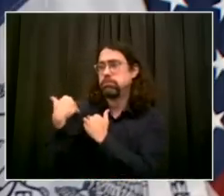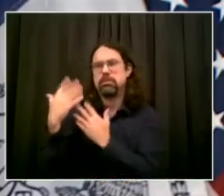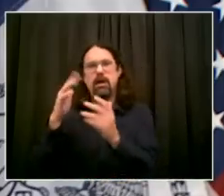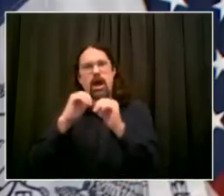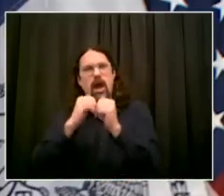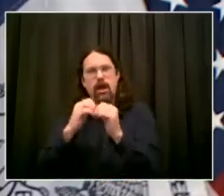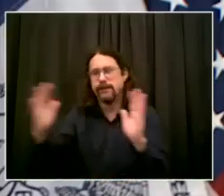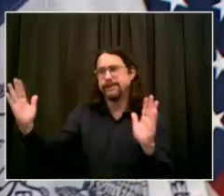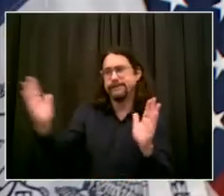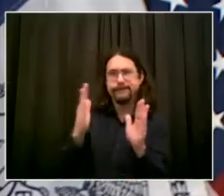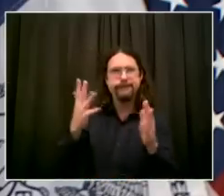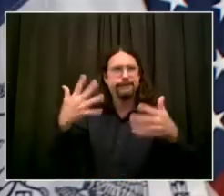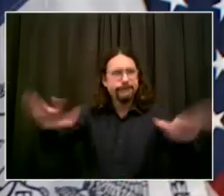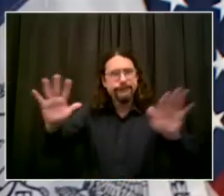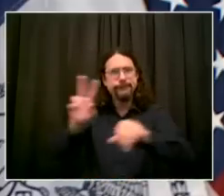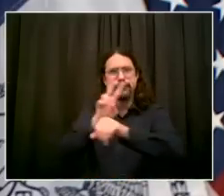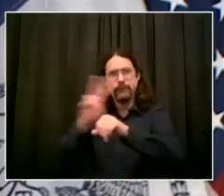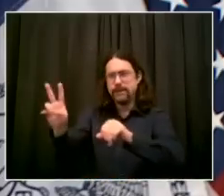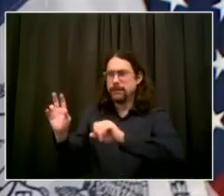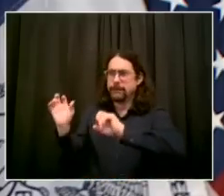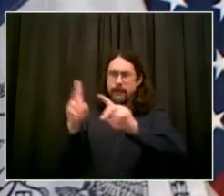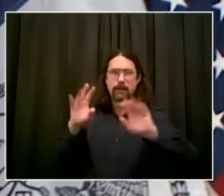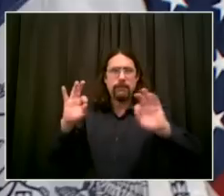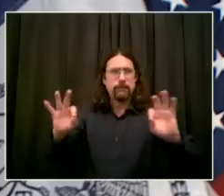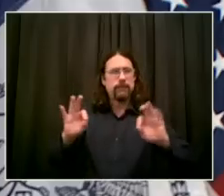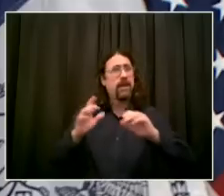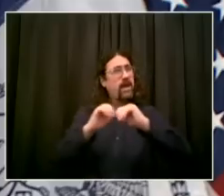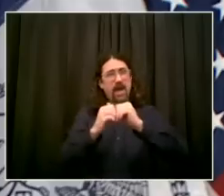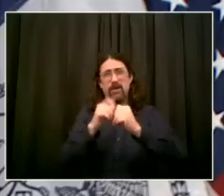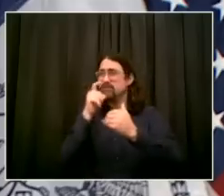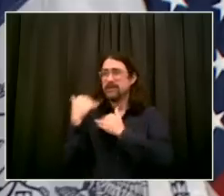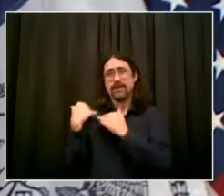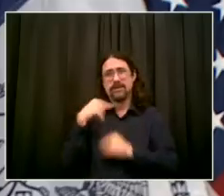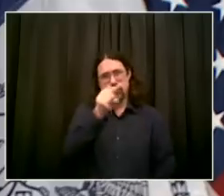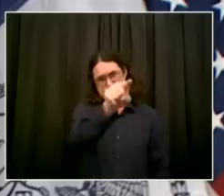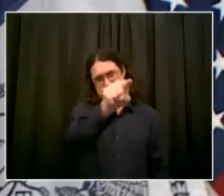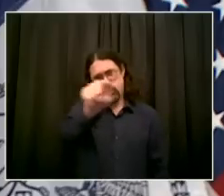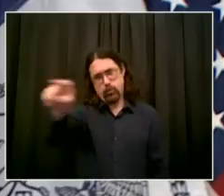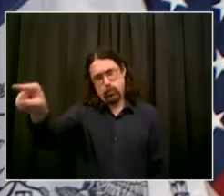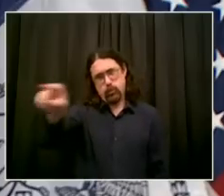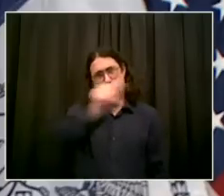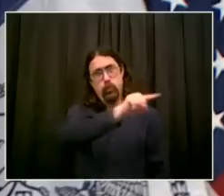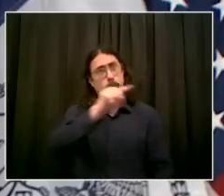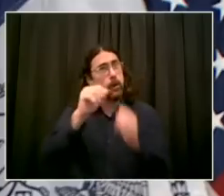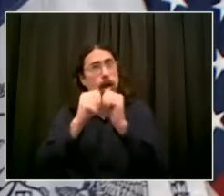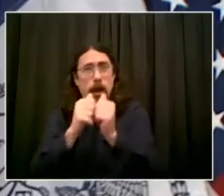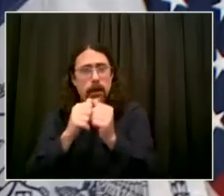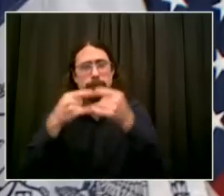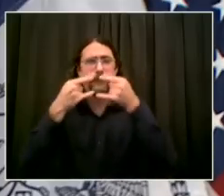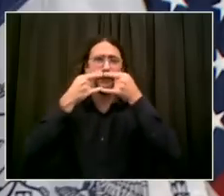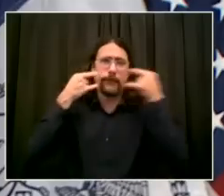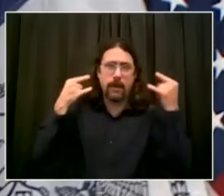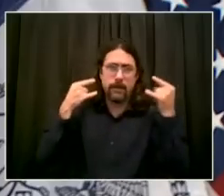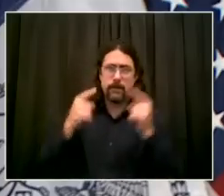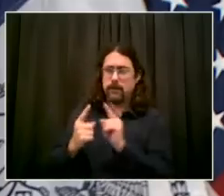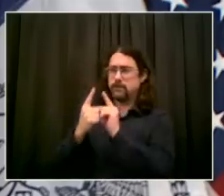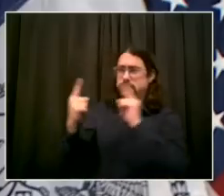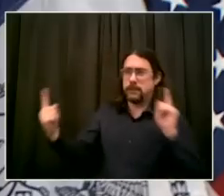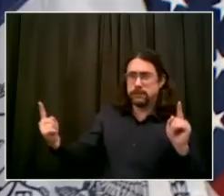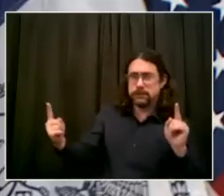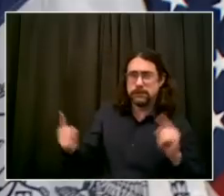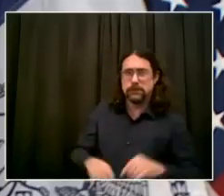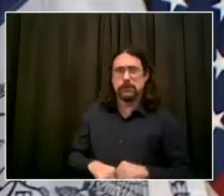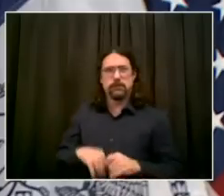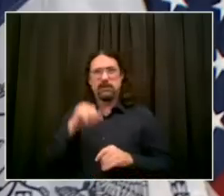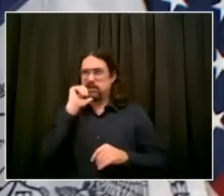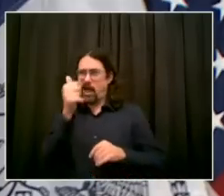it. Now, how were these zones determined? They're determined by the data. They're determined by the facts. They're determined